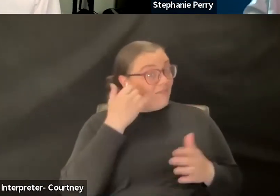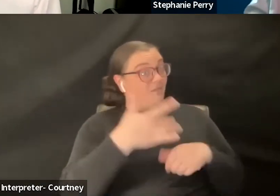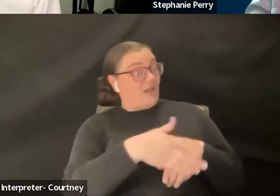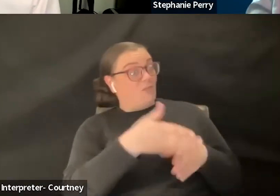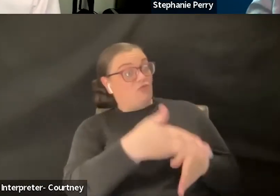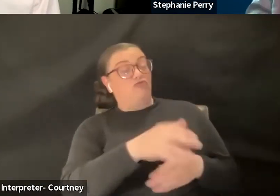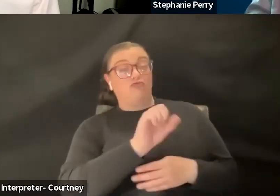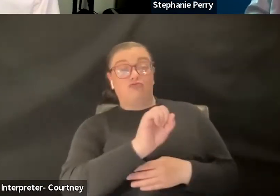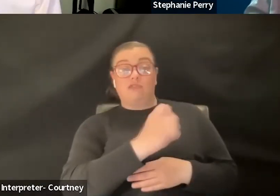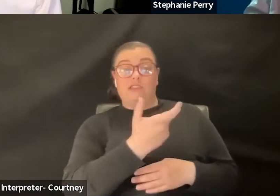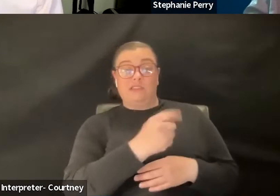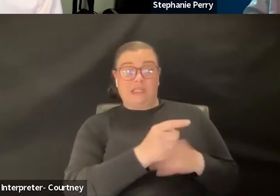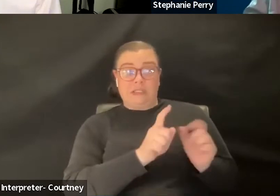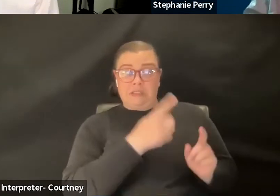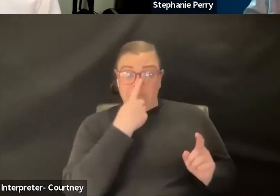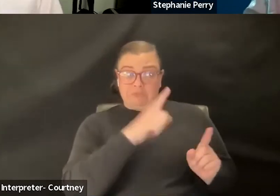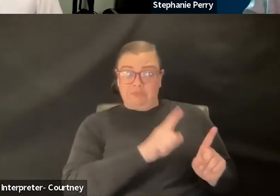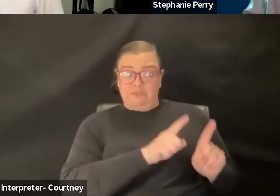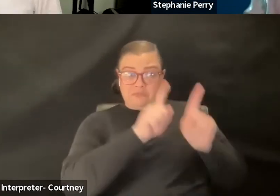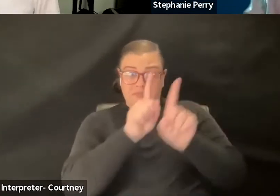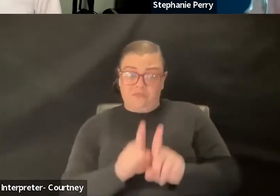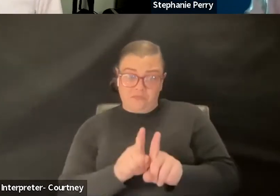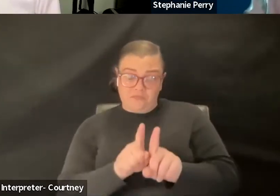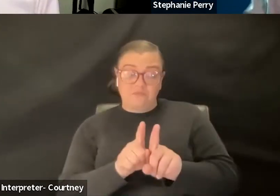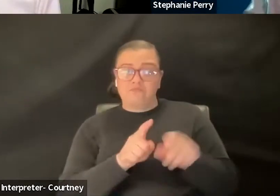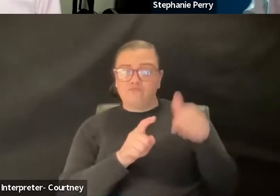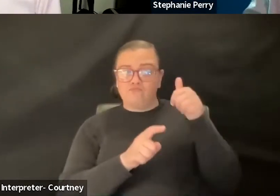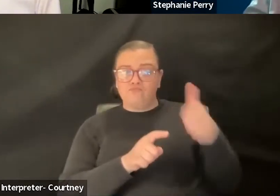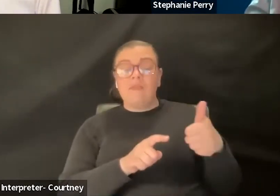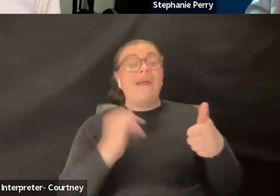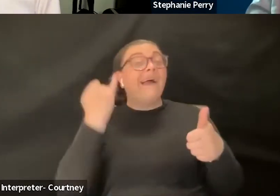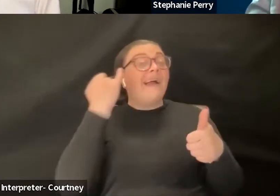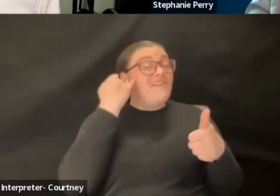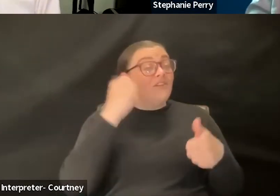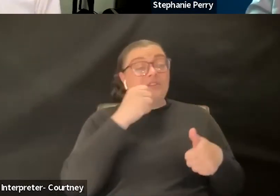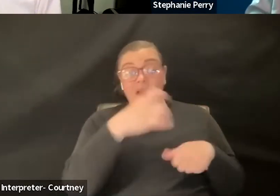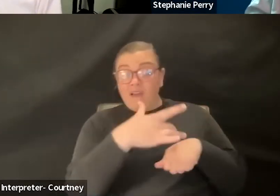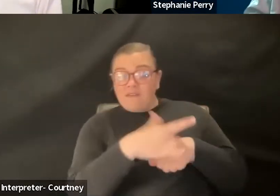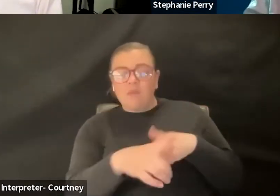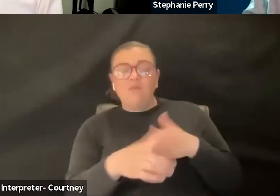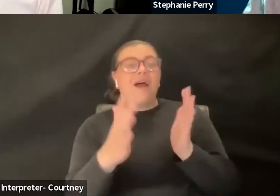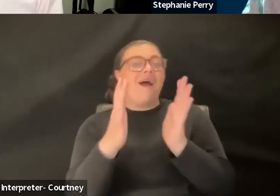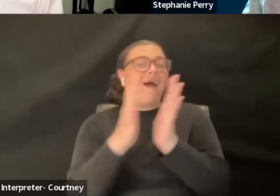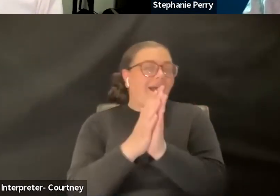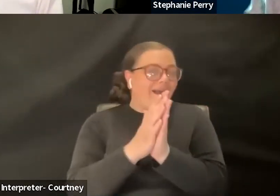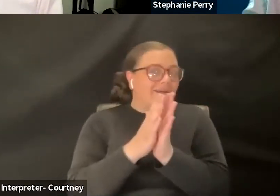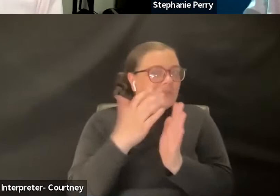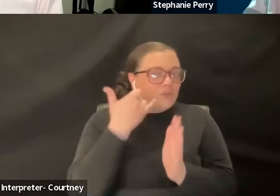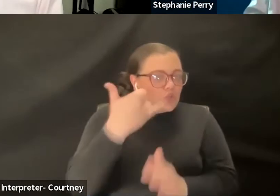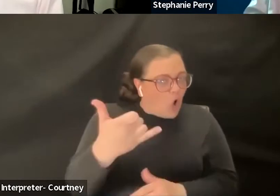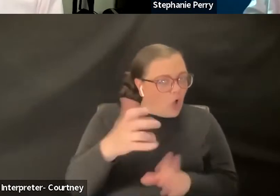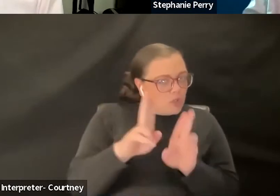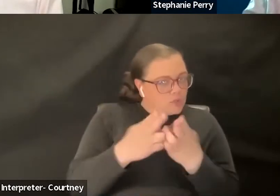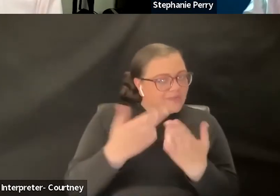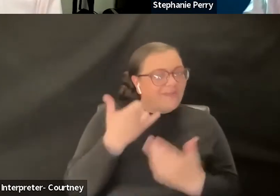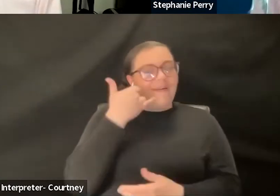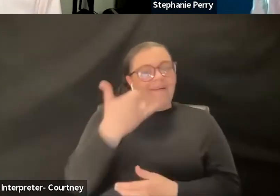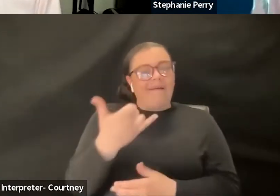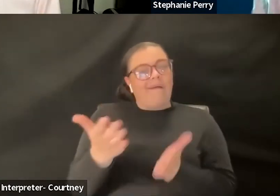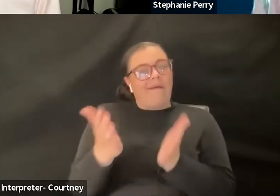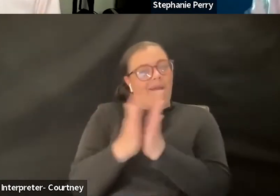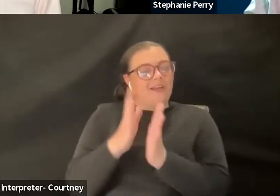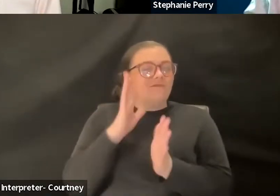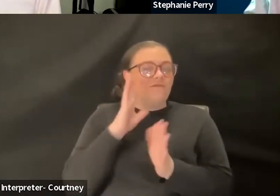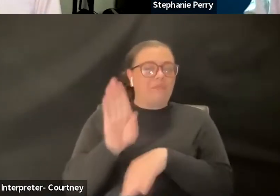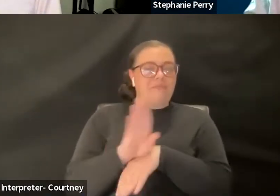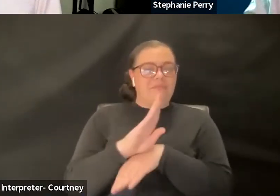not, absolutely call the office, ask for the business representative assigned, and we will certainly then intervene and